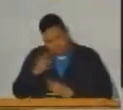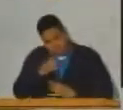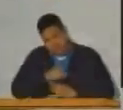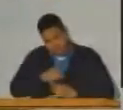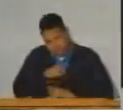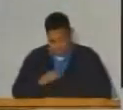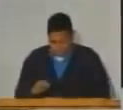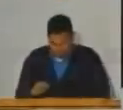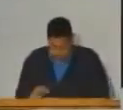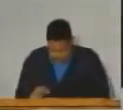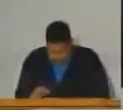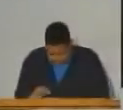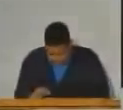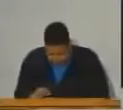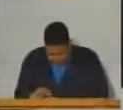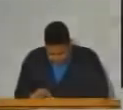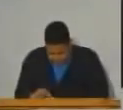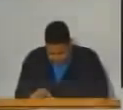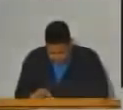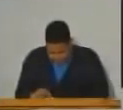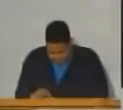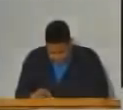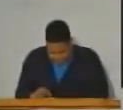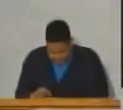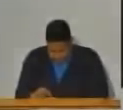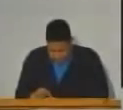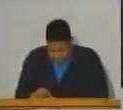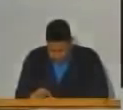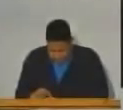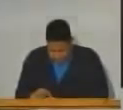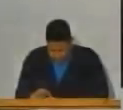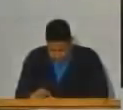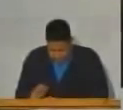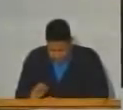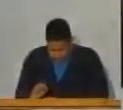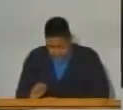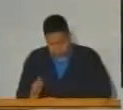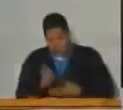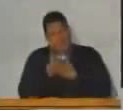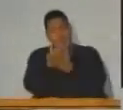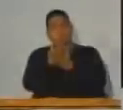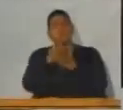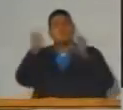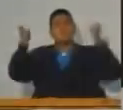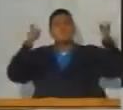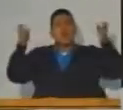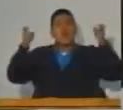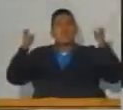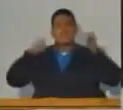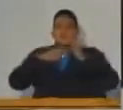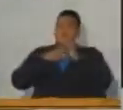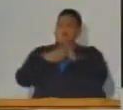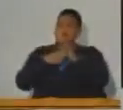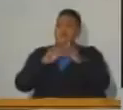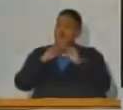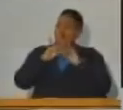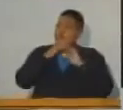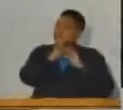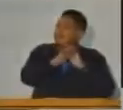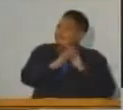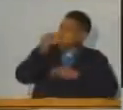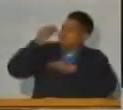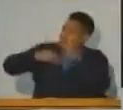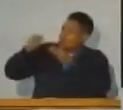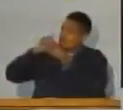interests. Help to manage and maximize Jamaica's existing bilateral trade